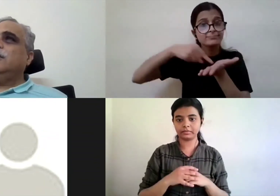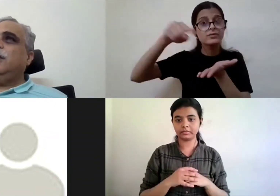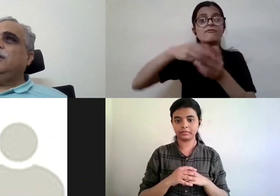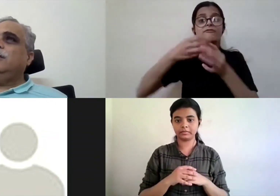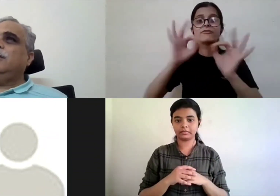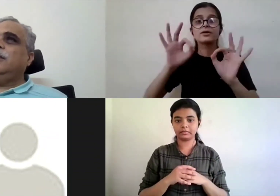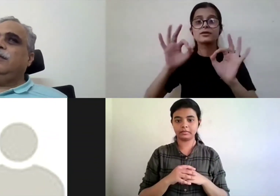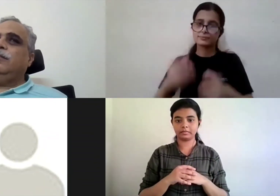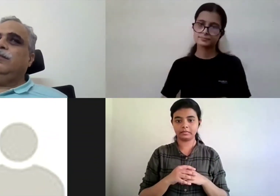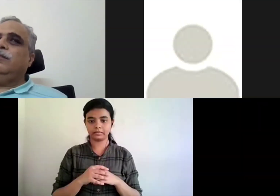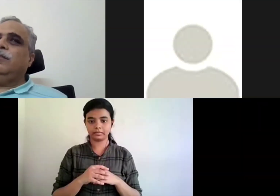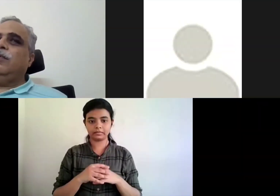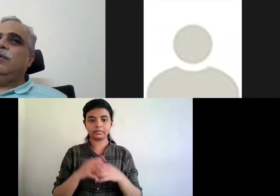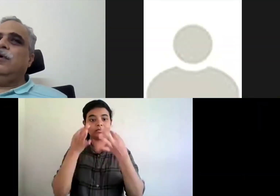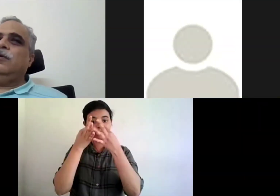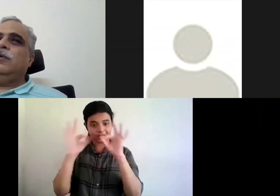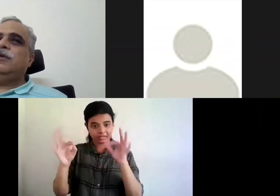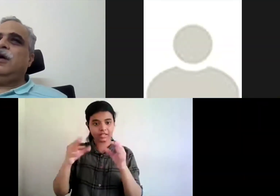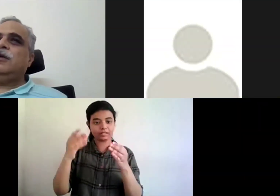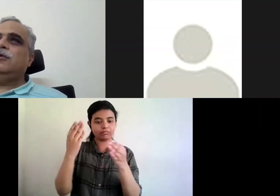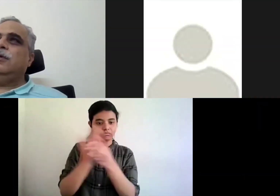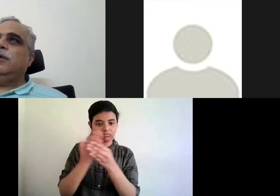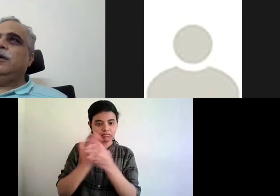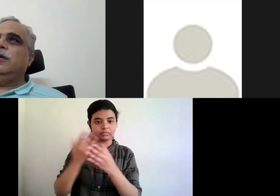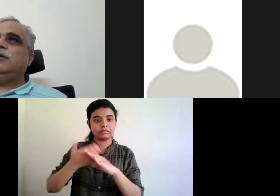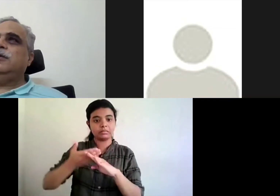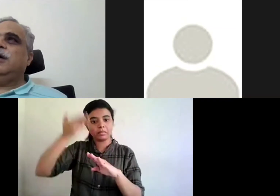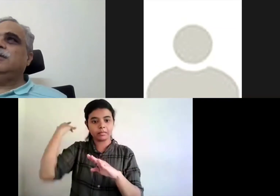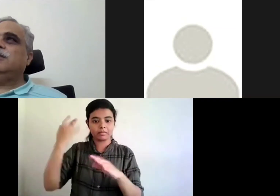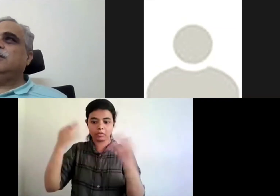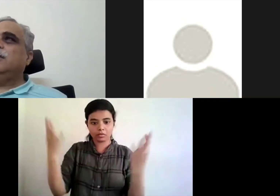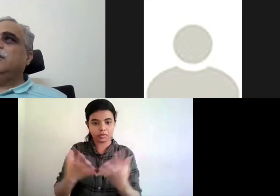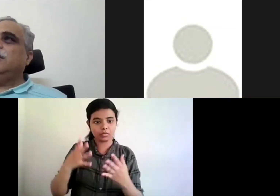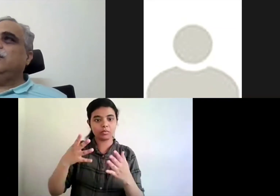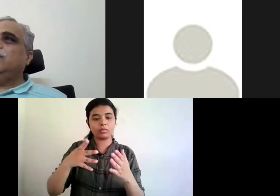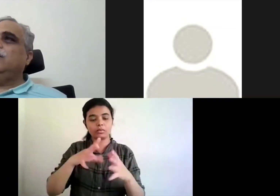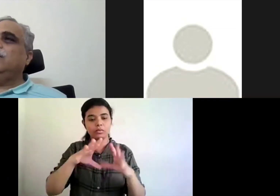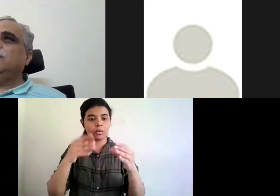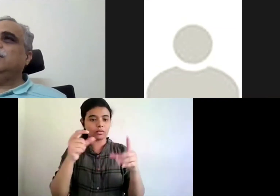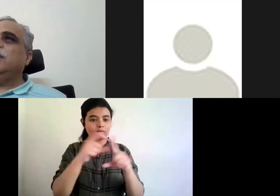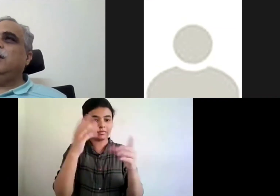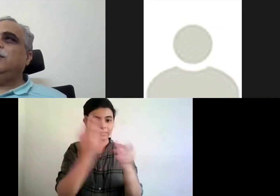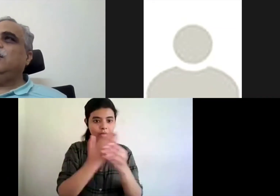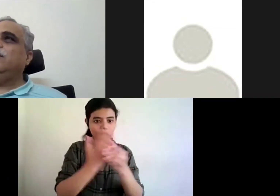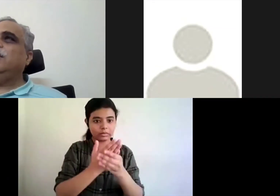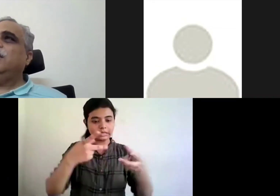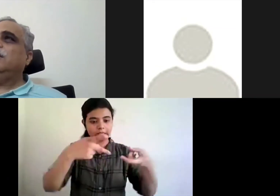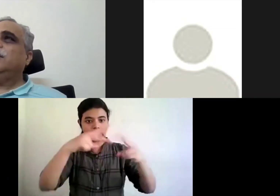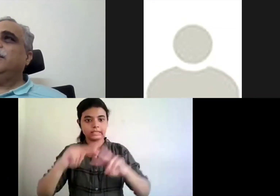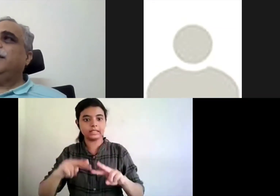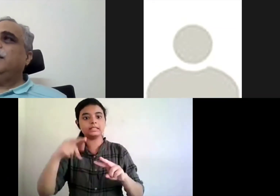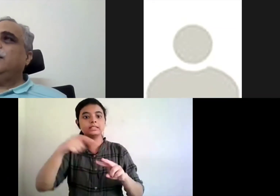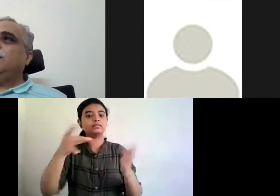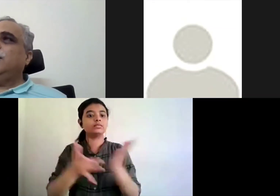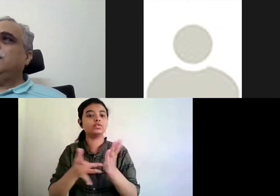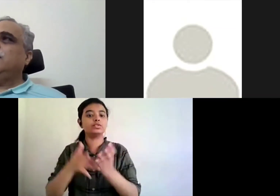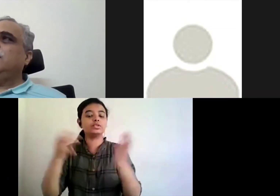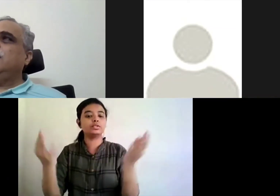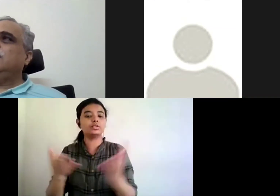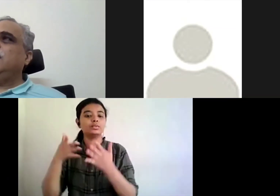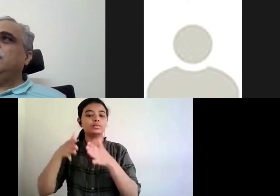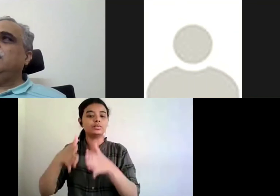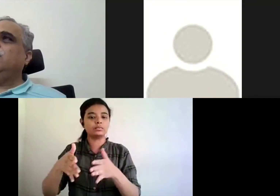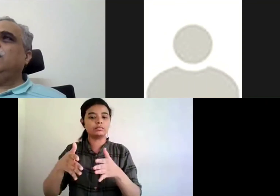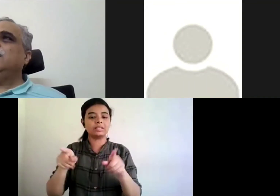and old documents are actually getting digitized into digital library of india but